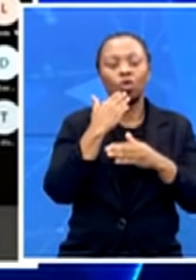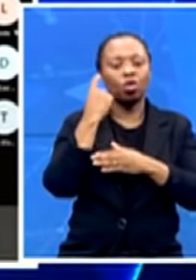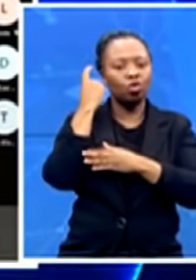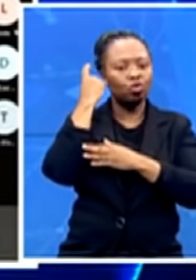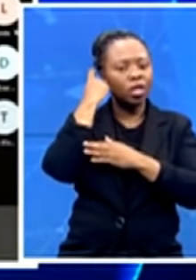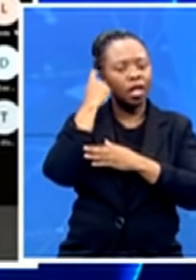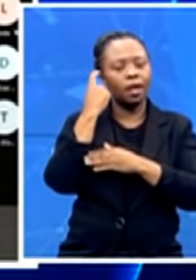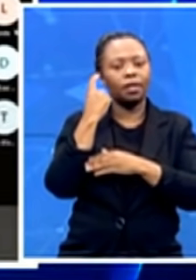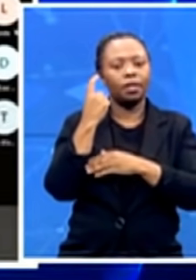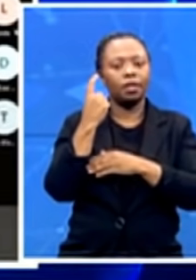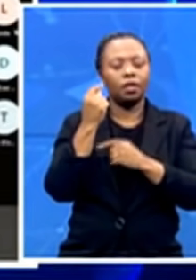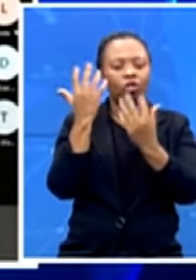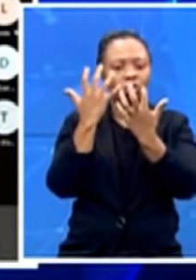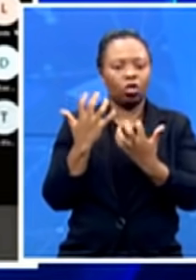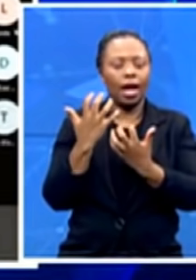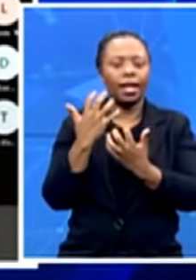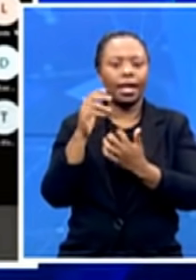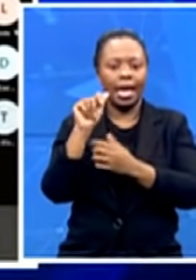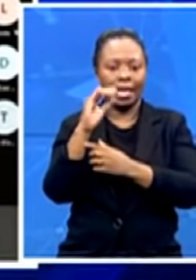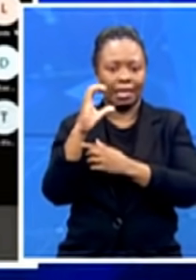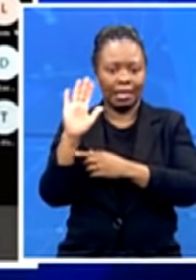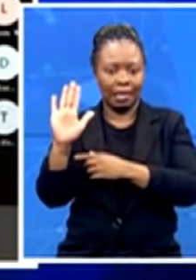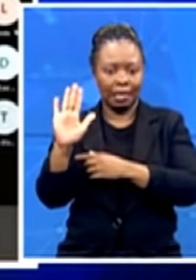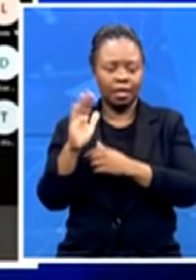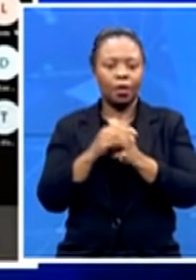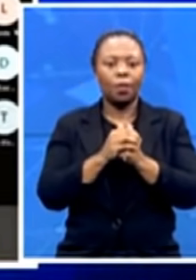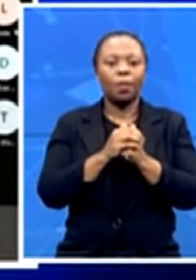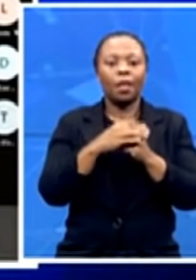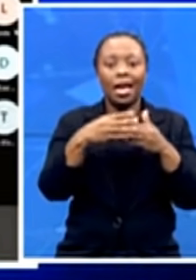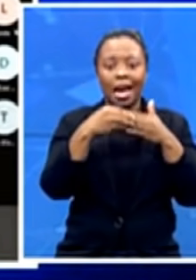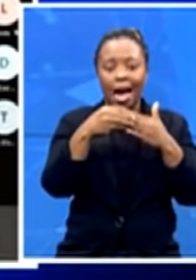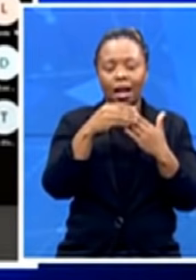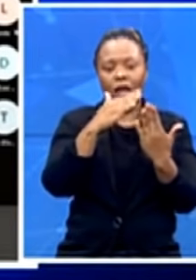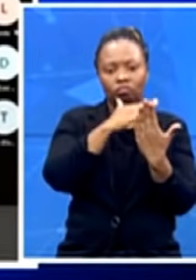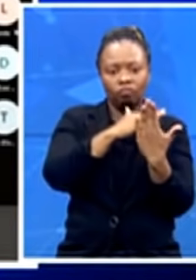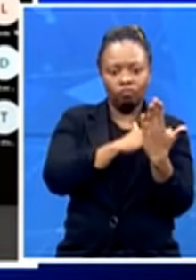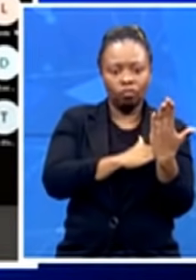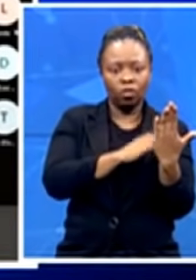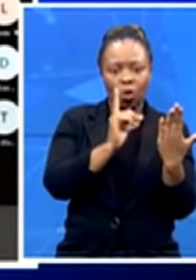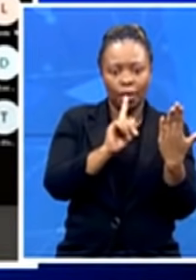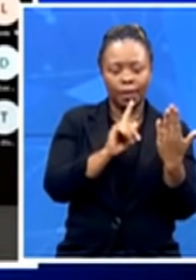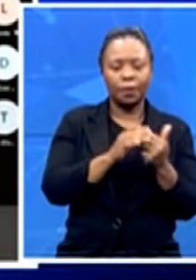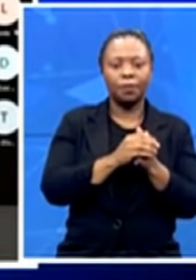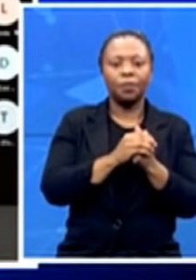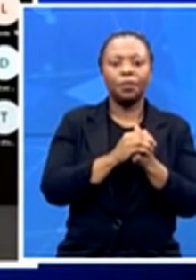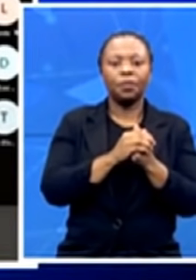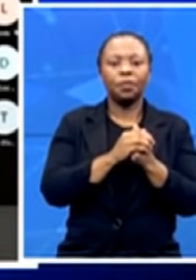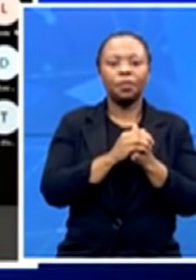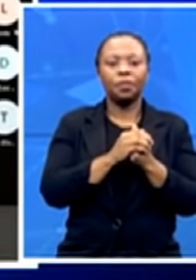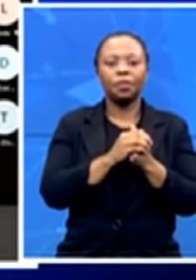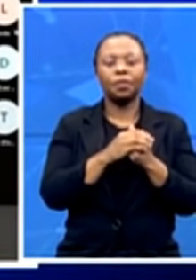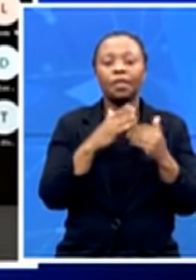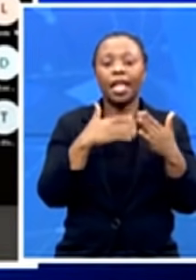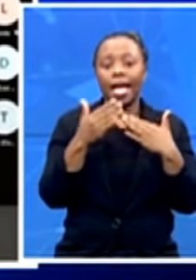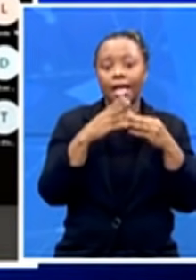guidelines distinguished principally between A, members who have been indicted on charges of corruption or other serious